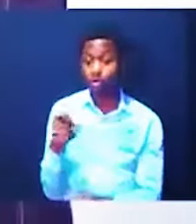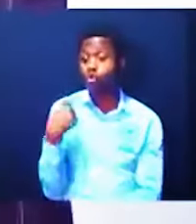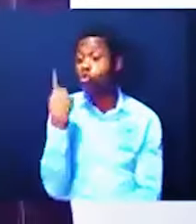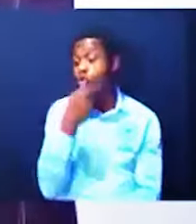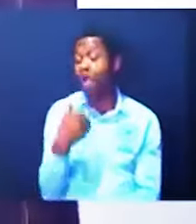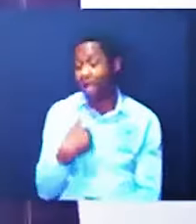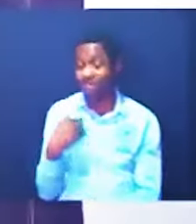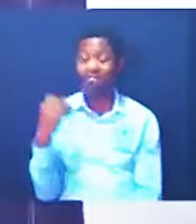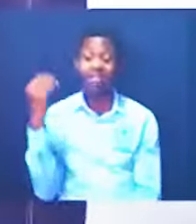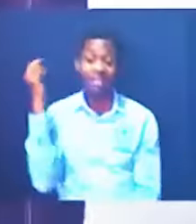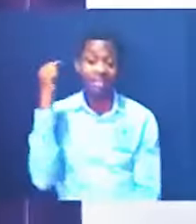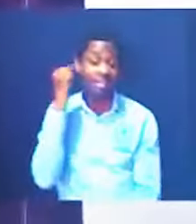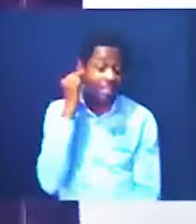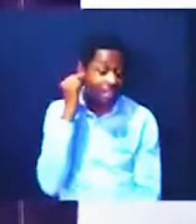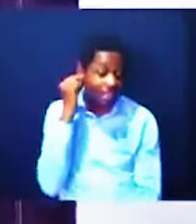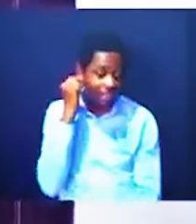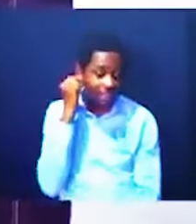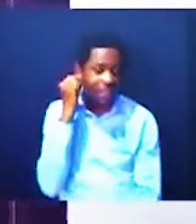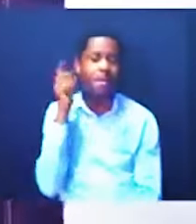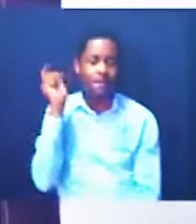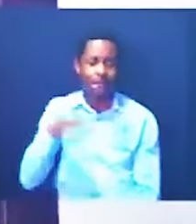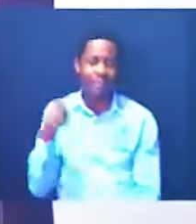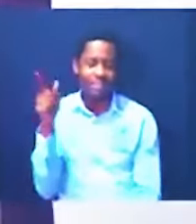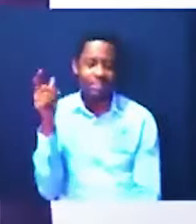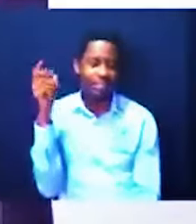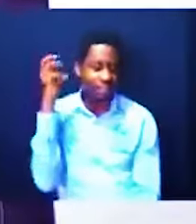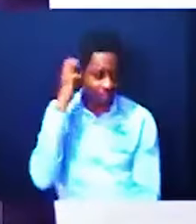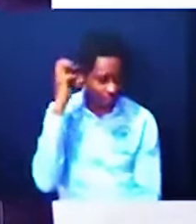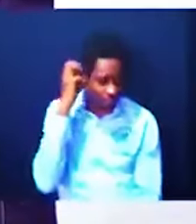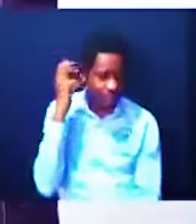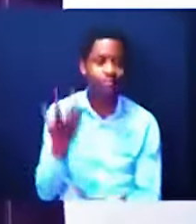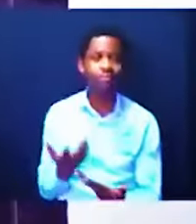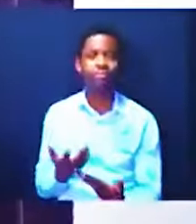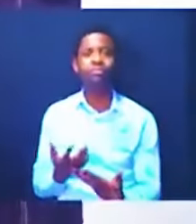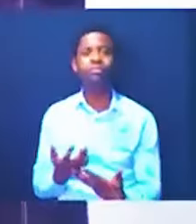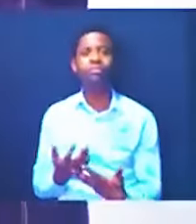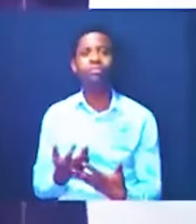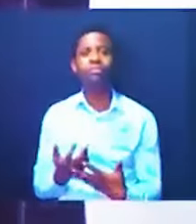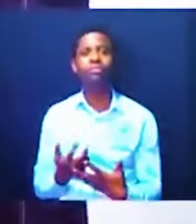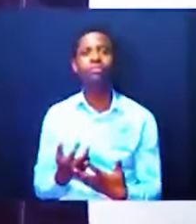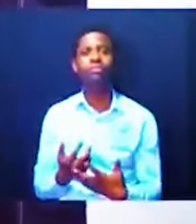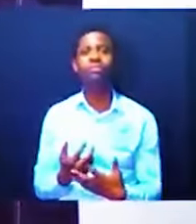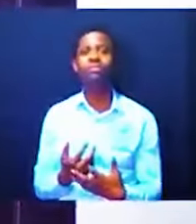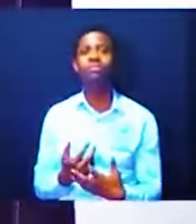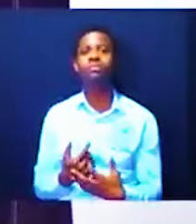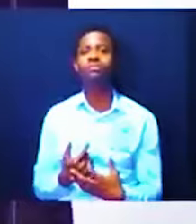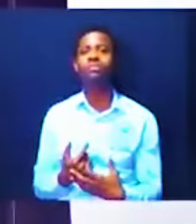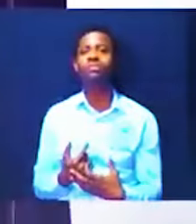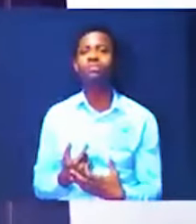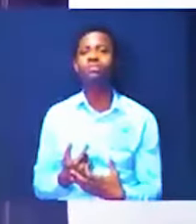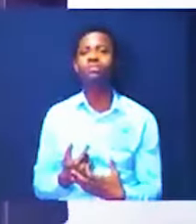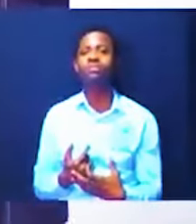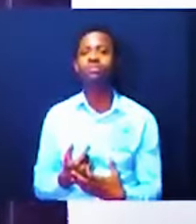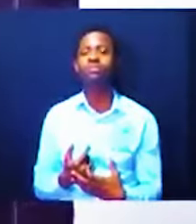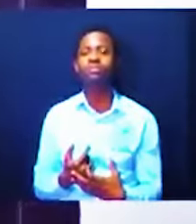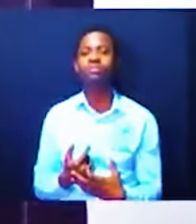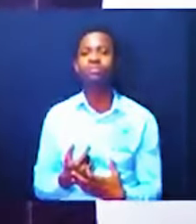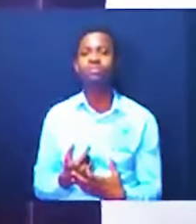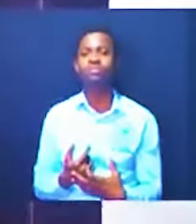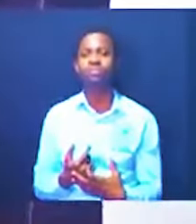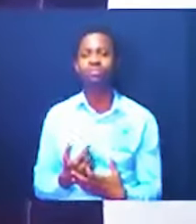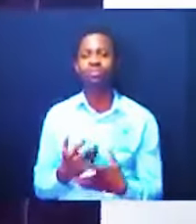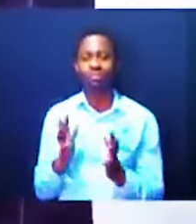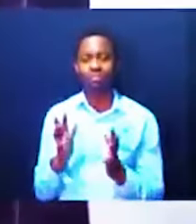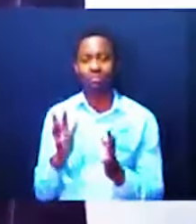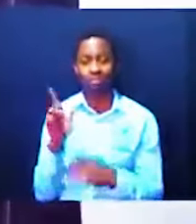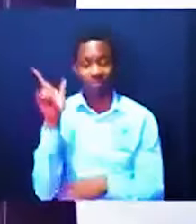to hear, let them hear. When, verse 9. Now, okay, say, the owo aso betie no ontie. Now,